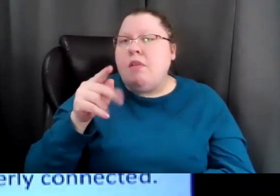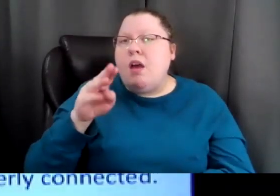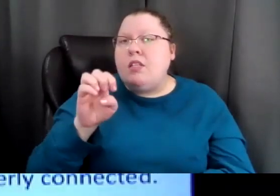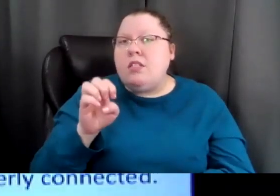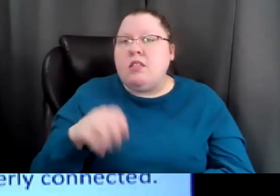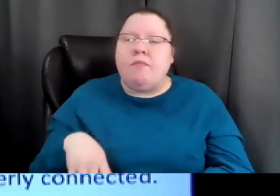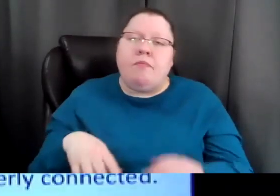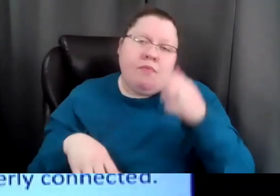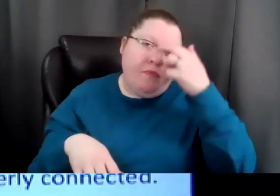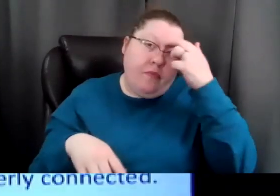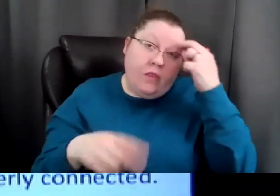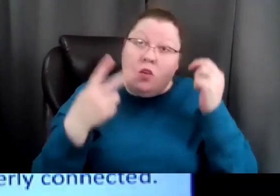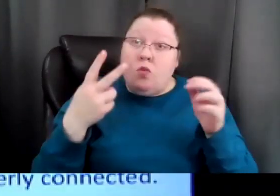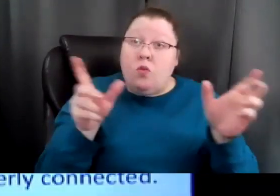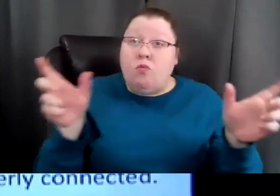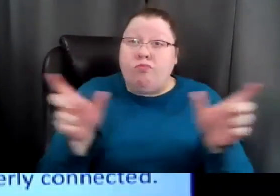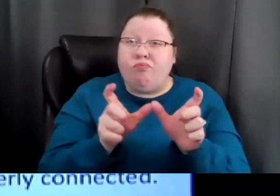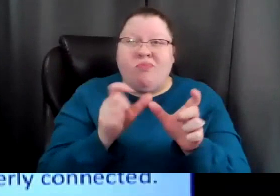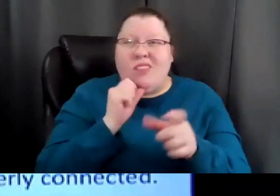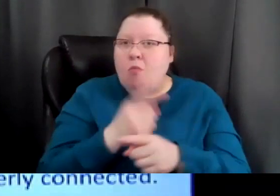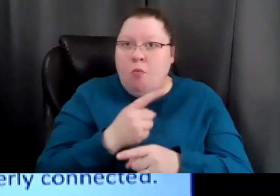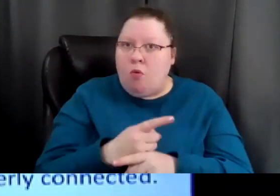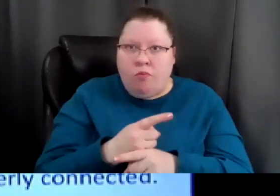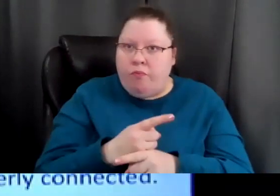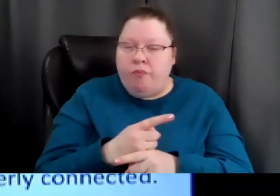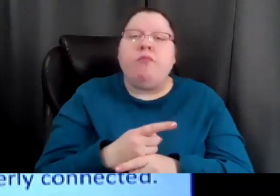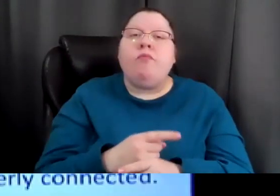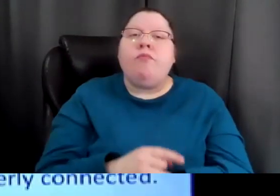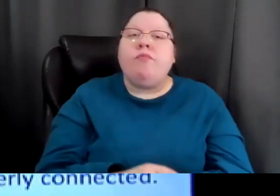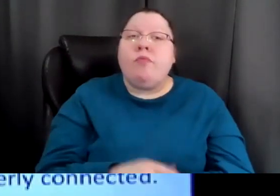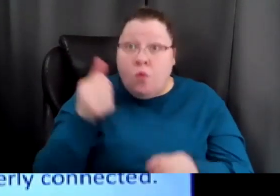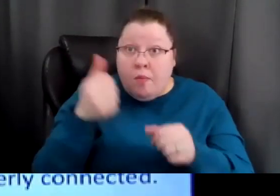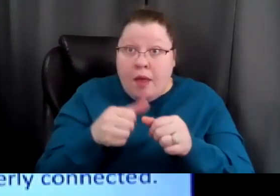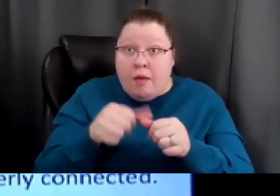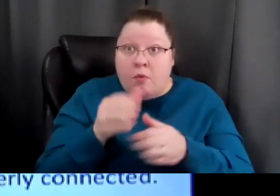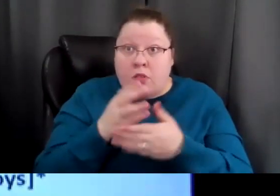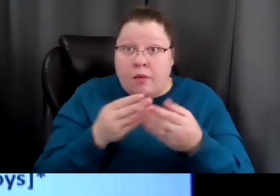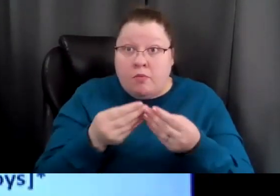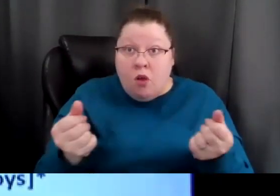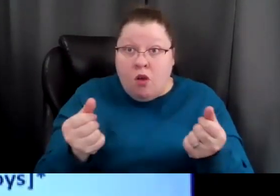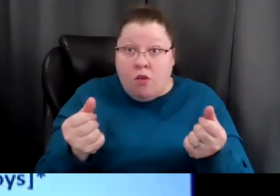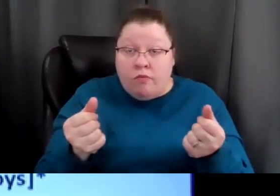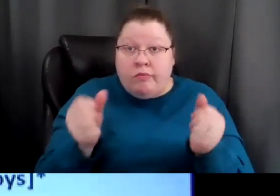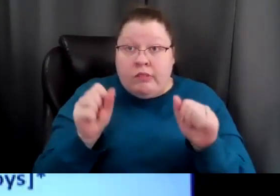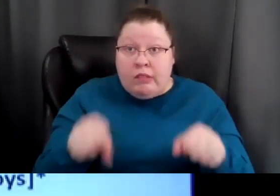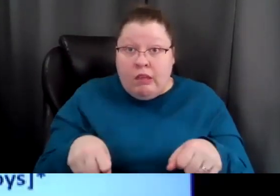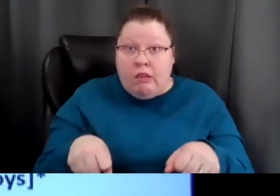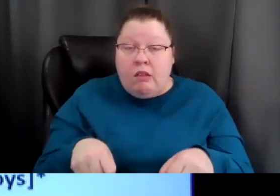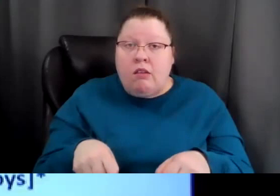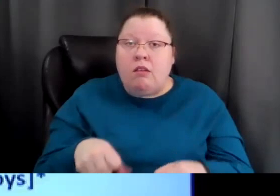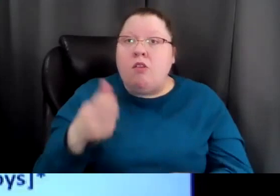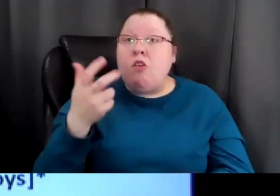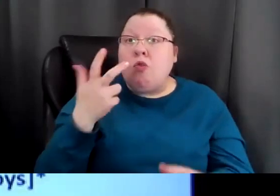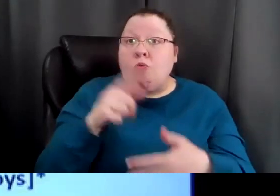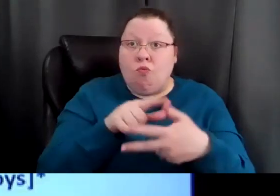two sentences put together improperly. And you remember we have some ways to solve that.